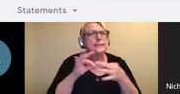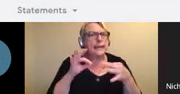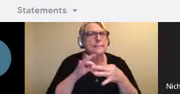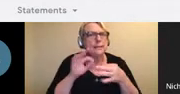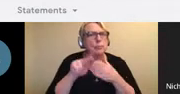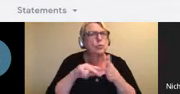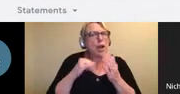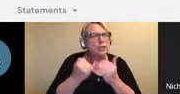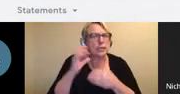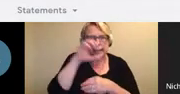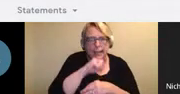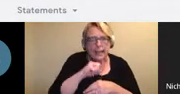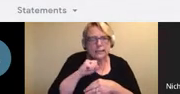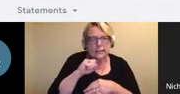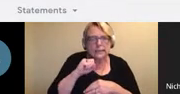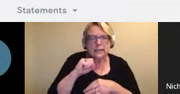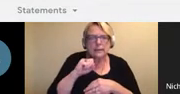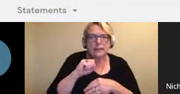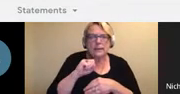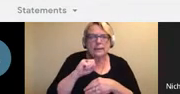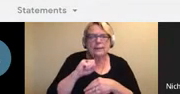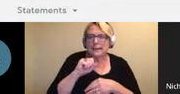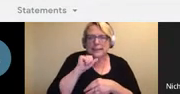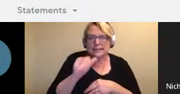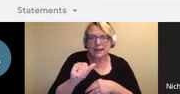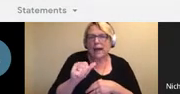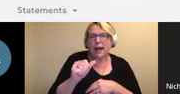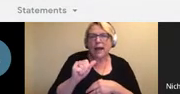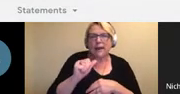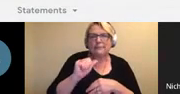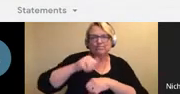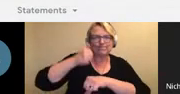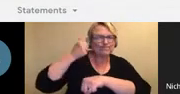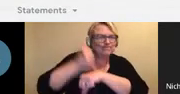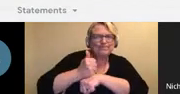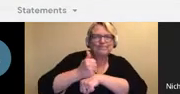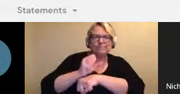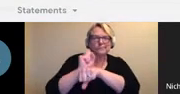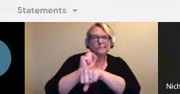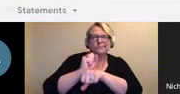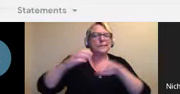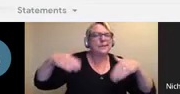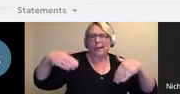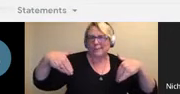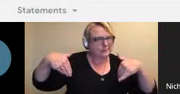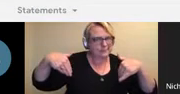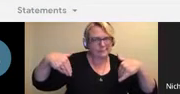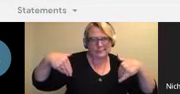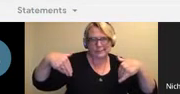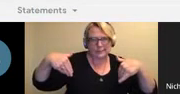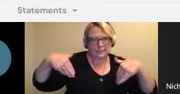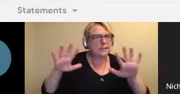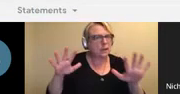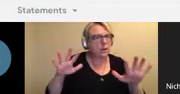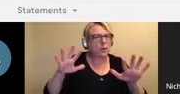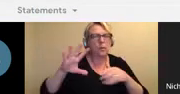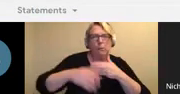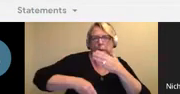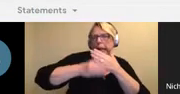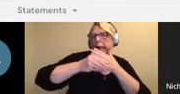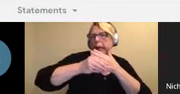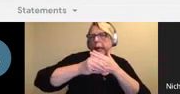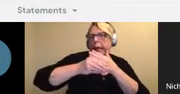project, I guess, it isn't set in stone yet. So anything we would like to add, anything we